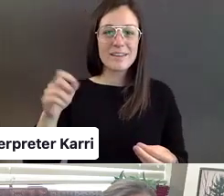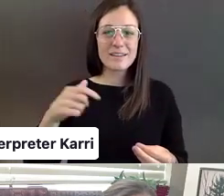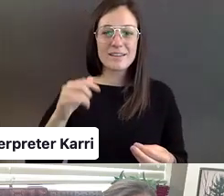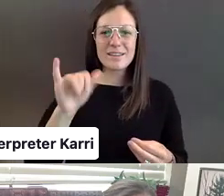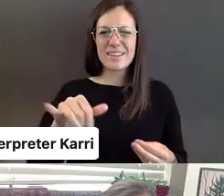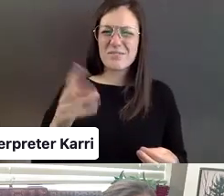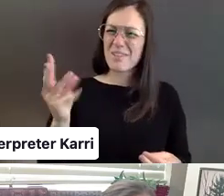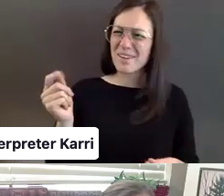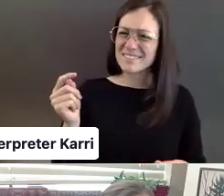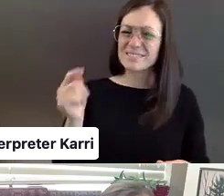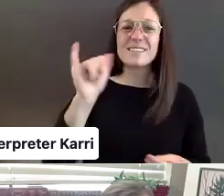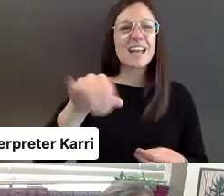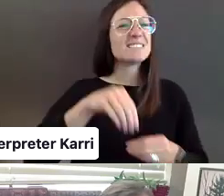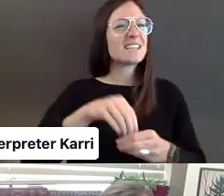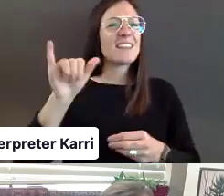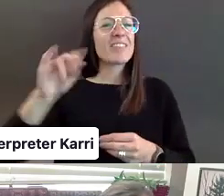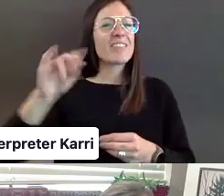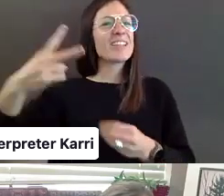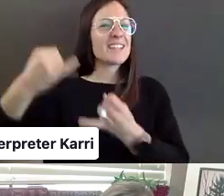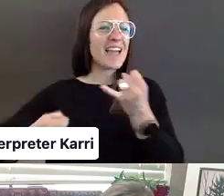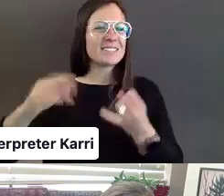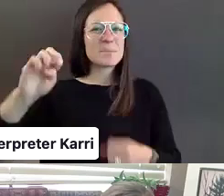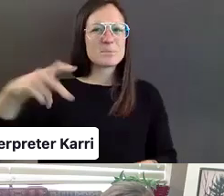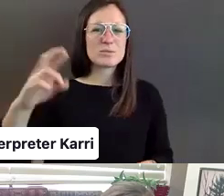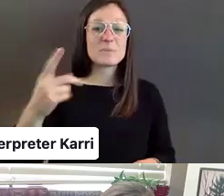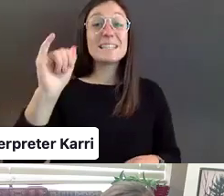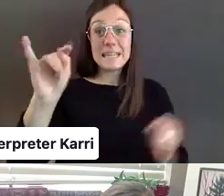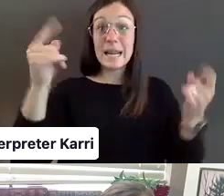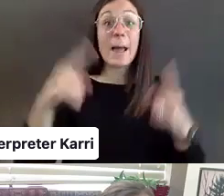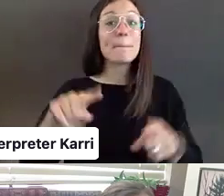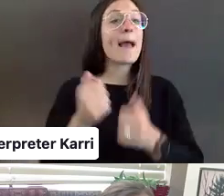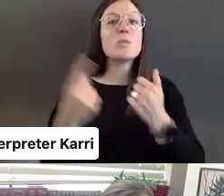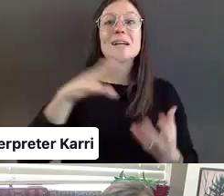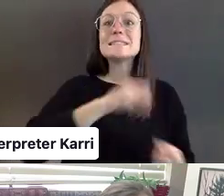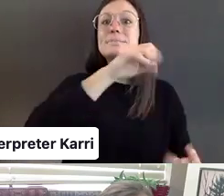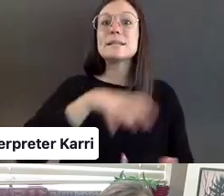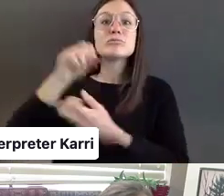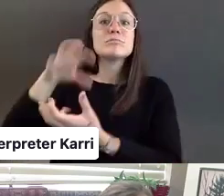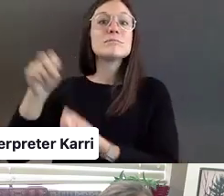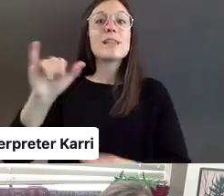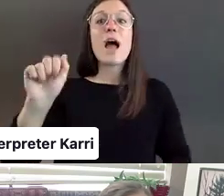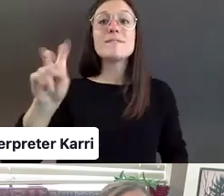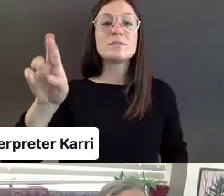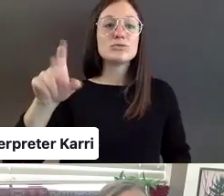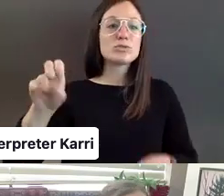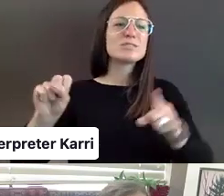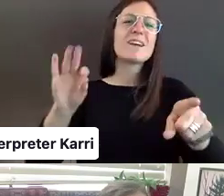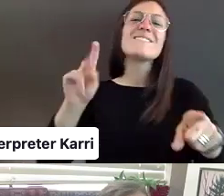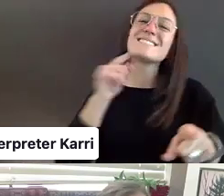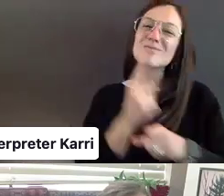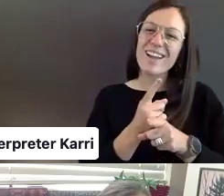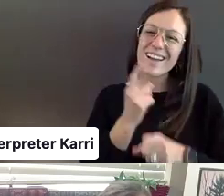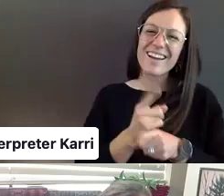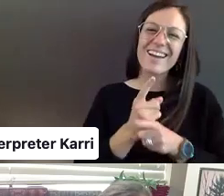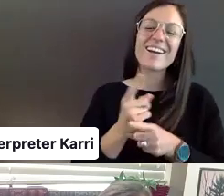What? penultimate episode, I think. Yeah, it was happening. Everybody's disappearing, like in the Avengers or whatever the movie Oh, was. yeah.